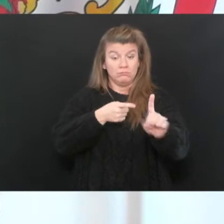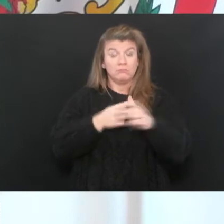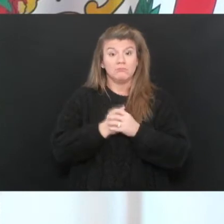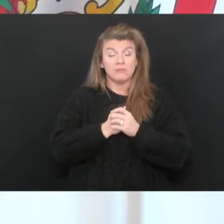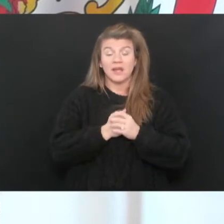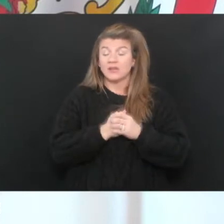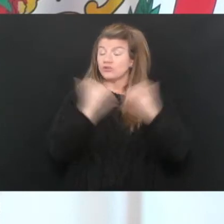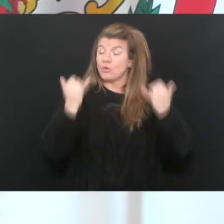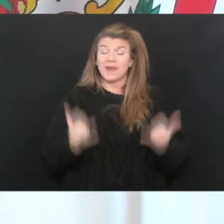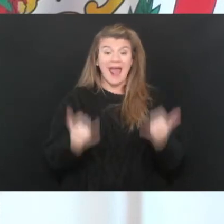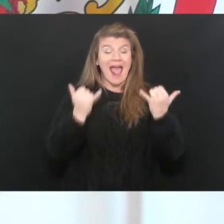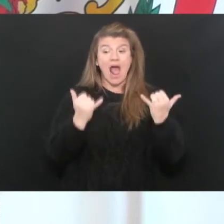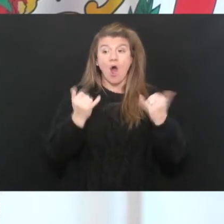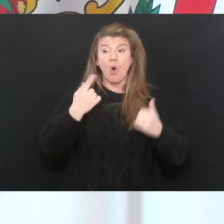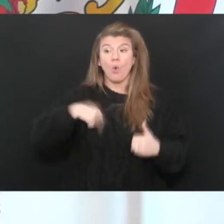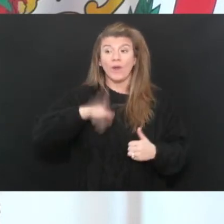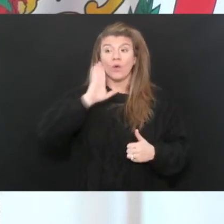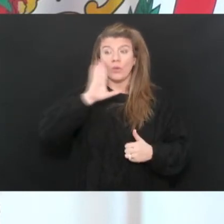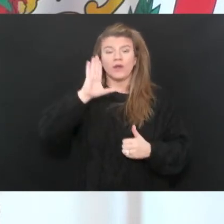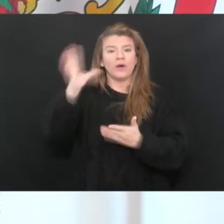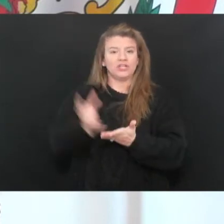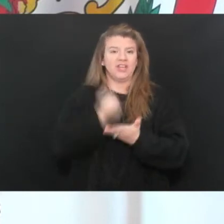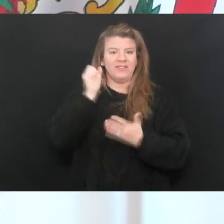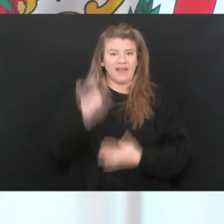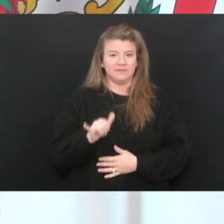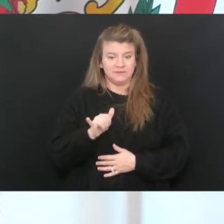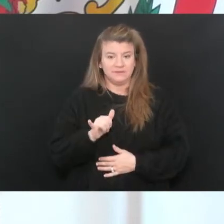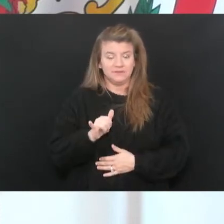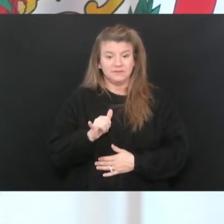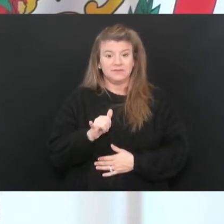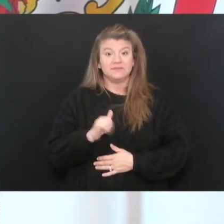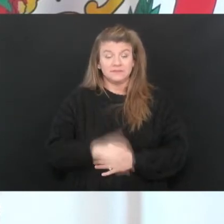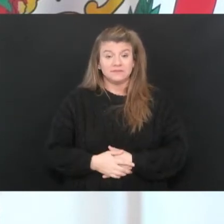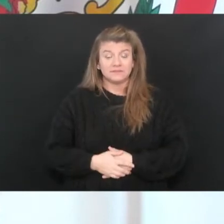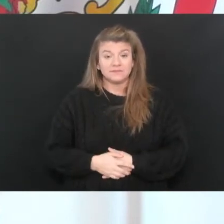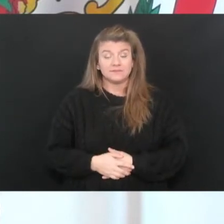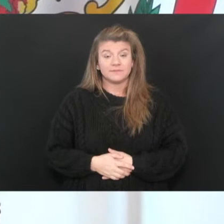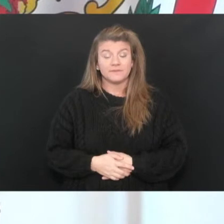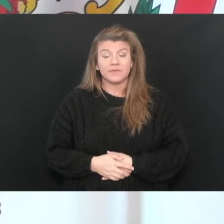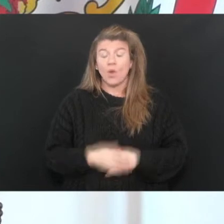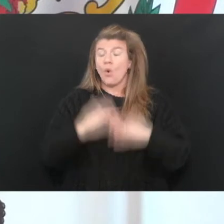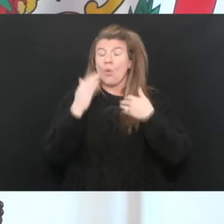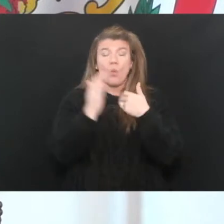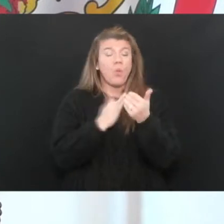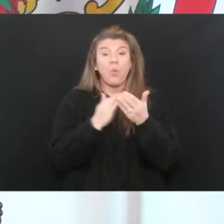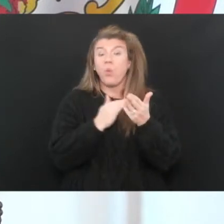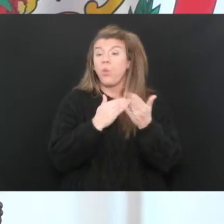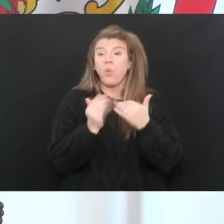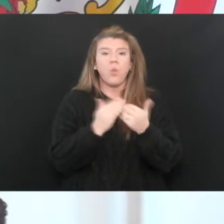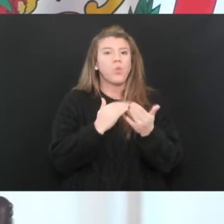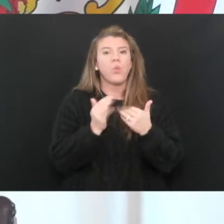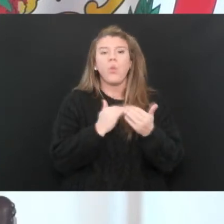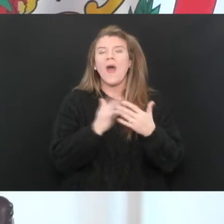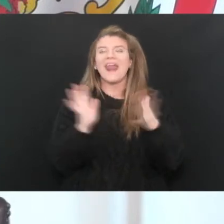to absolutely achieve. At the end of the day, whatever